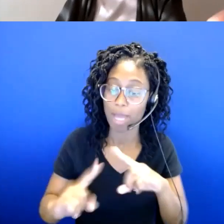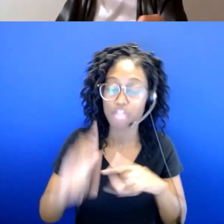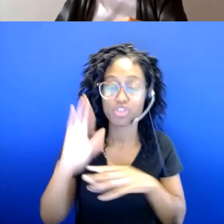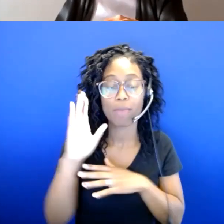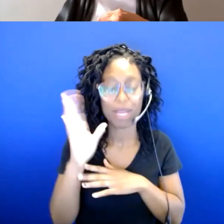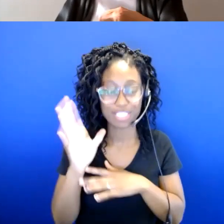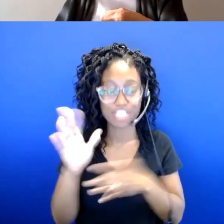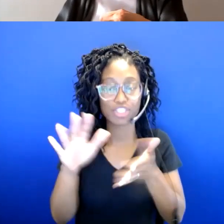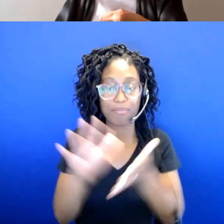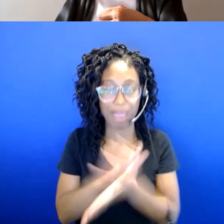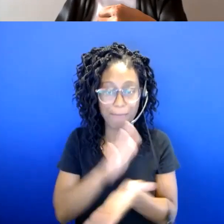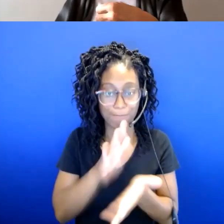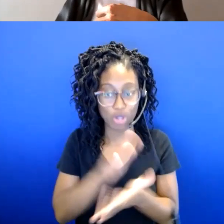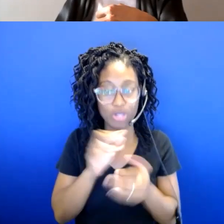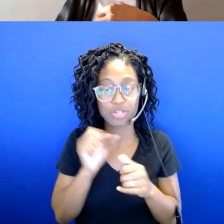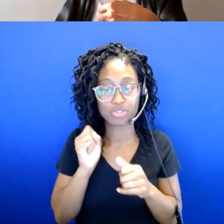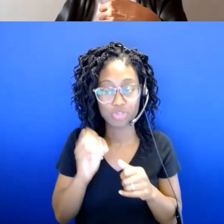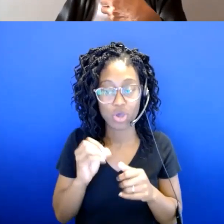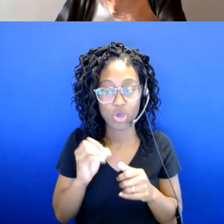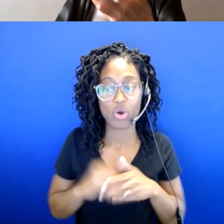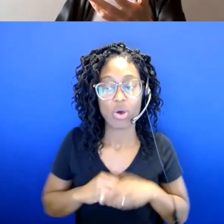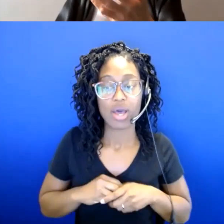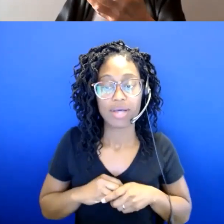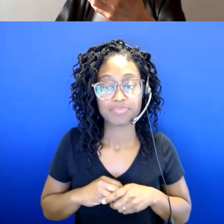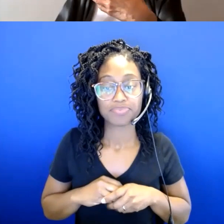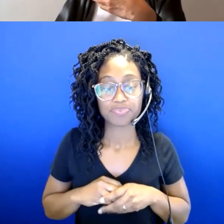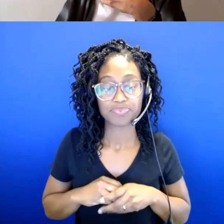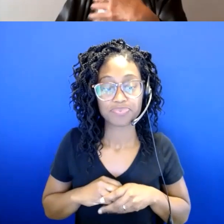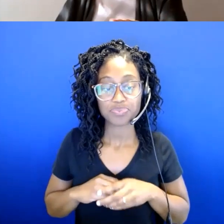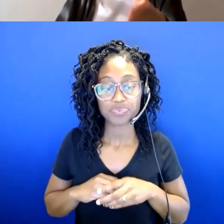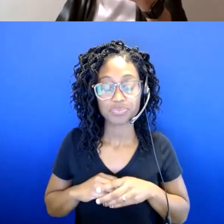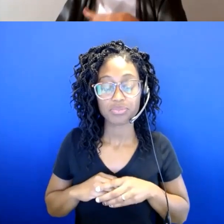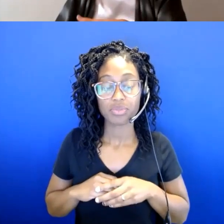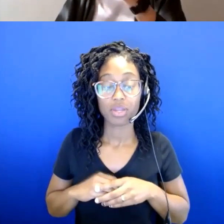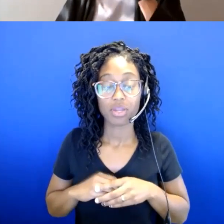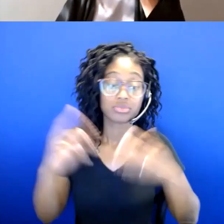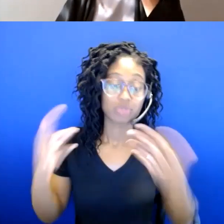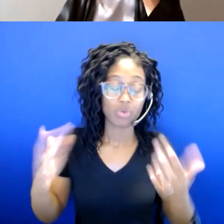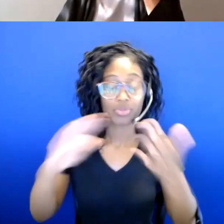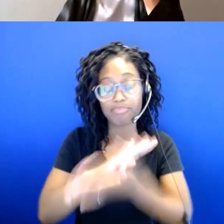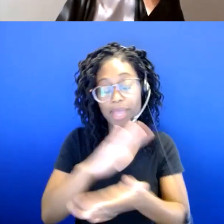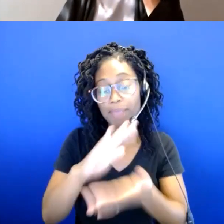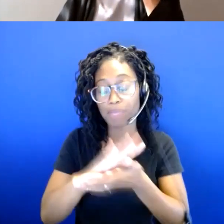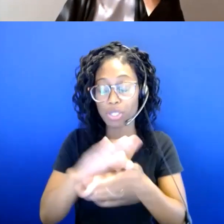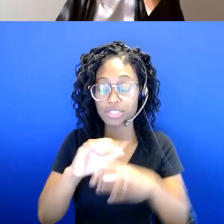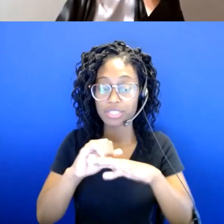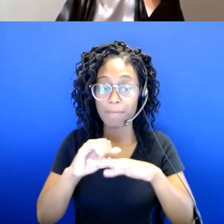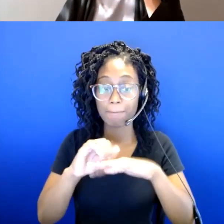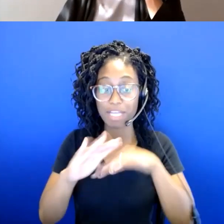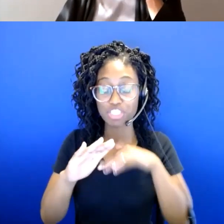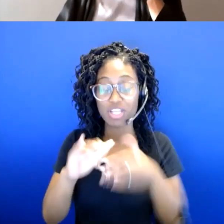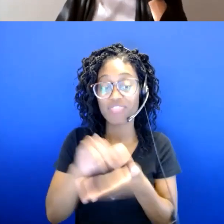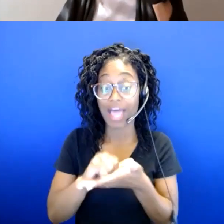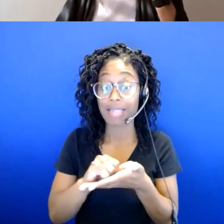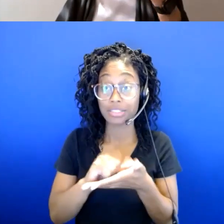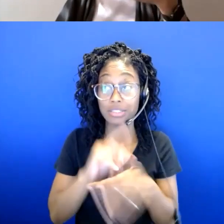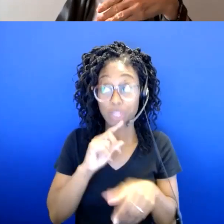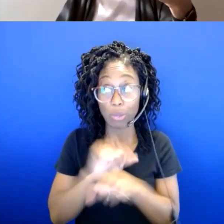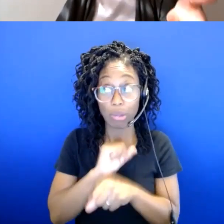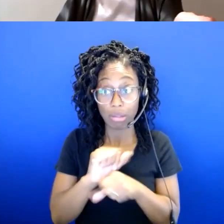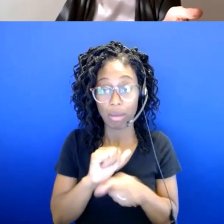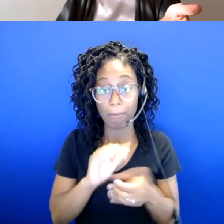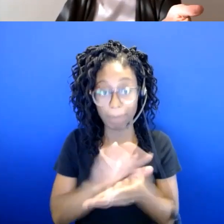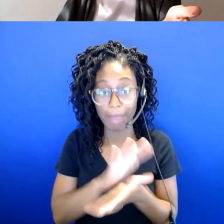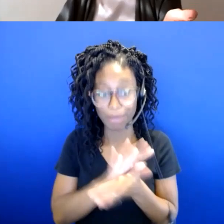paper. Okay. For the paper submissions, it is a paper that needs to have all